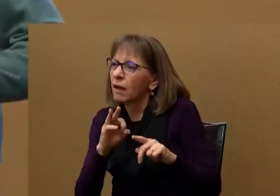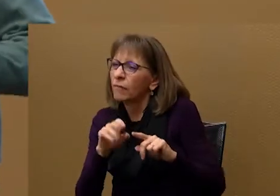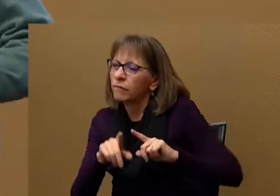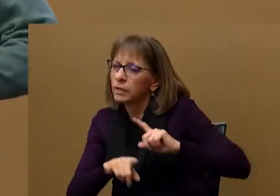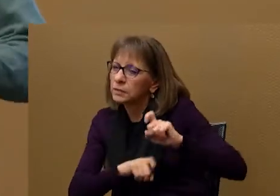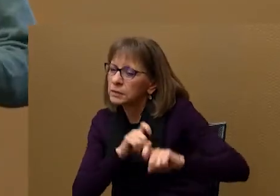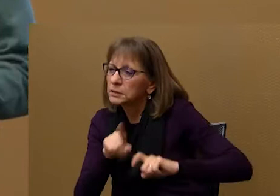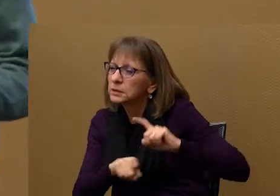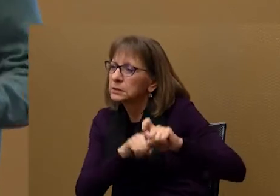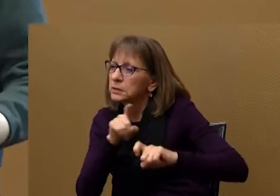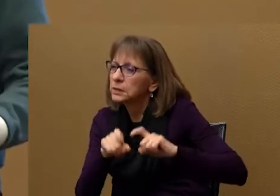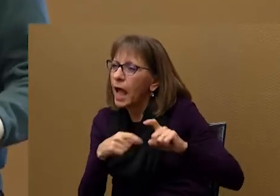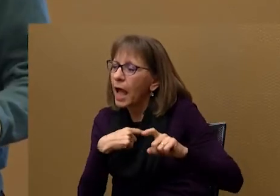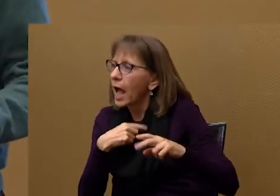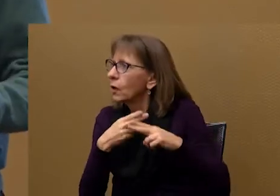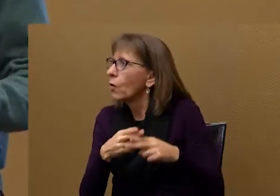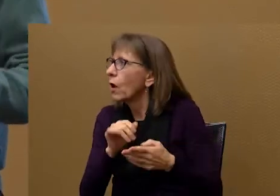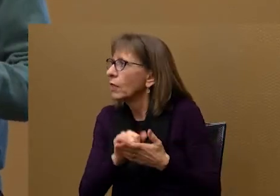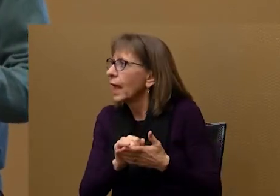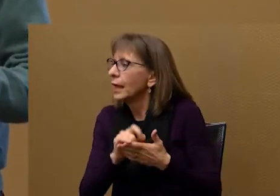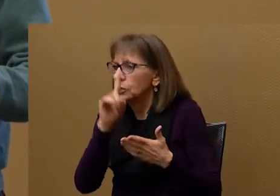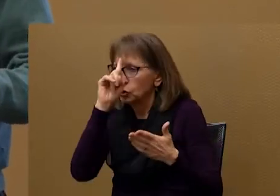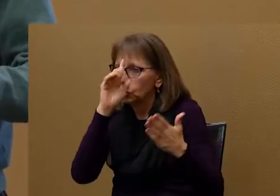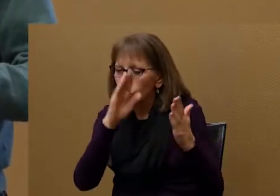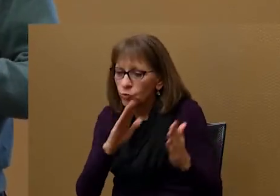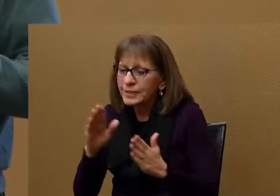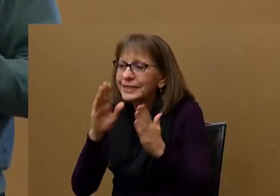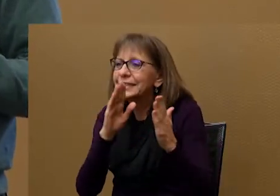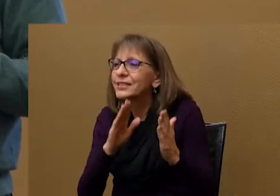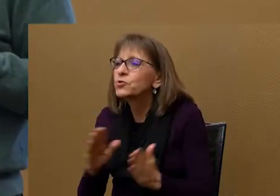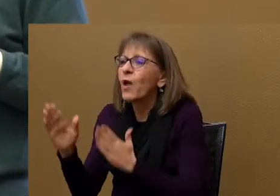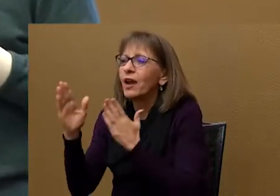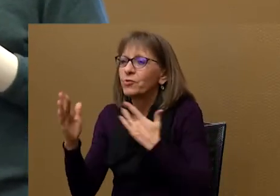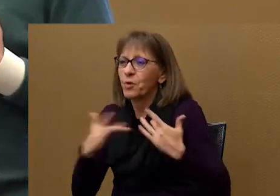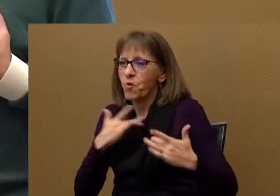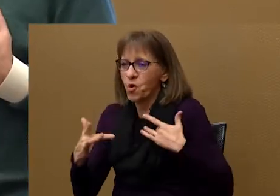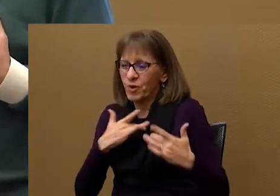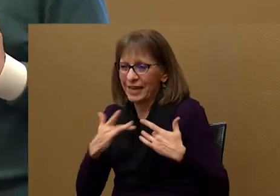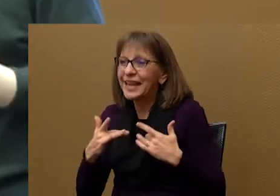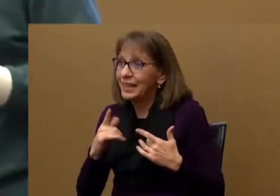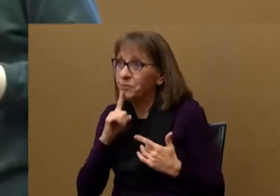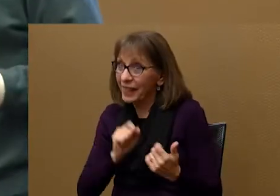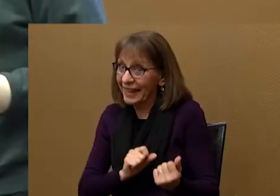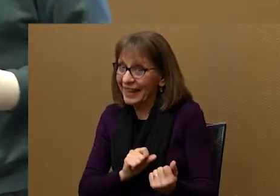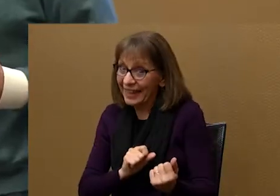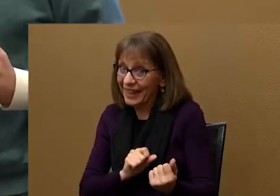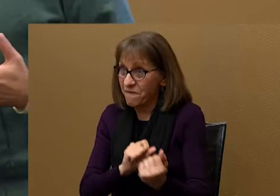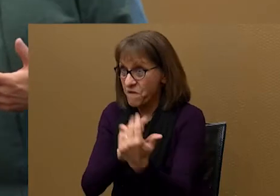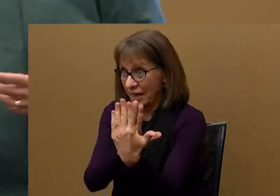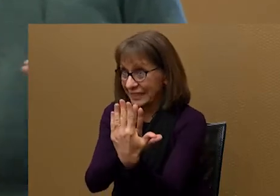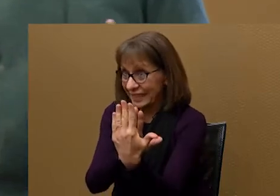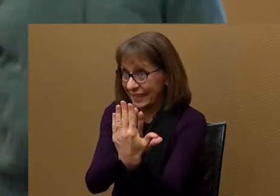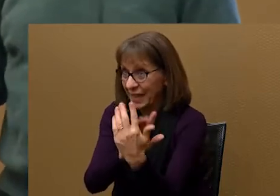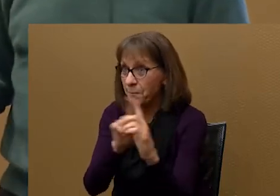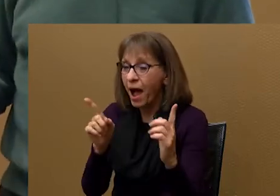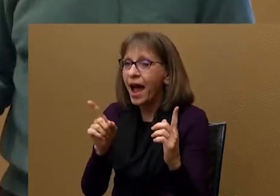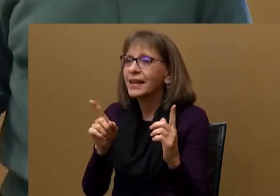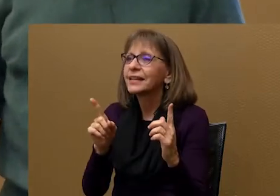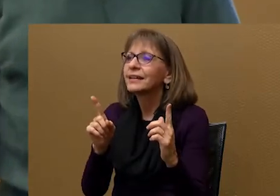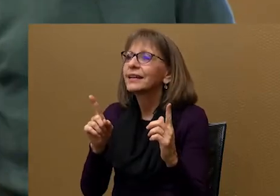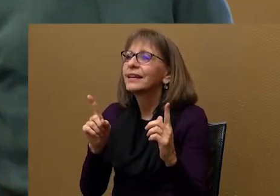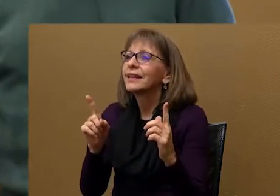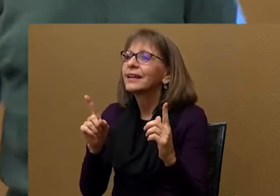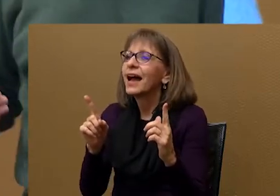would grope around in that territory. I would try to work, so I call that, strategic worrying. It's a